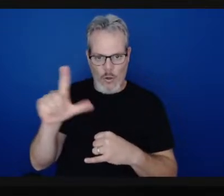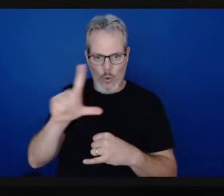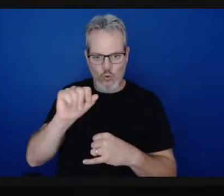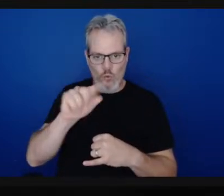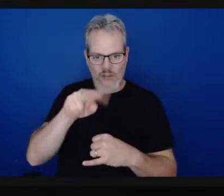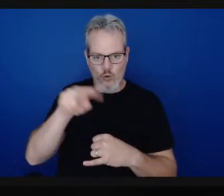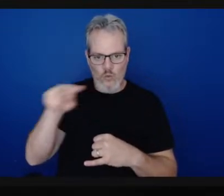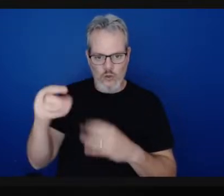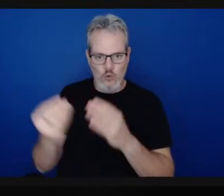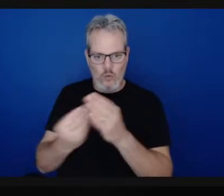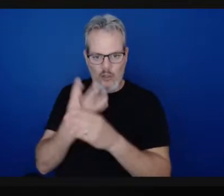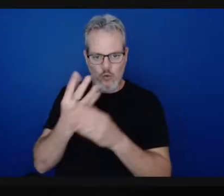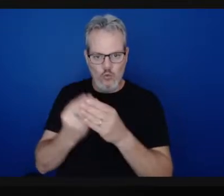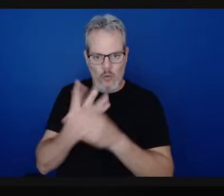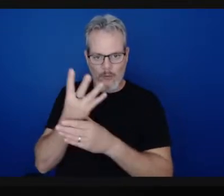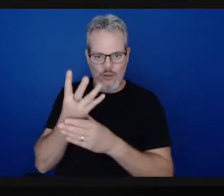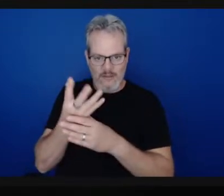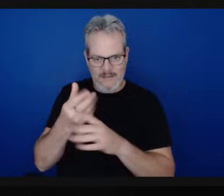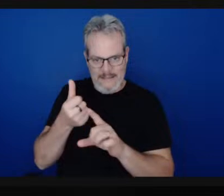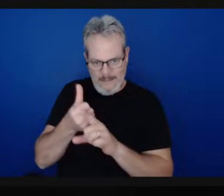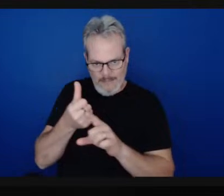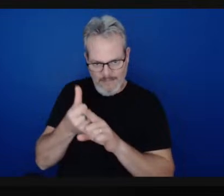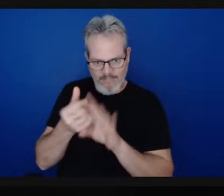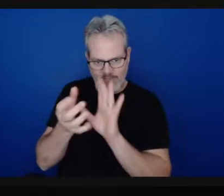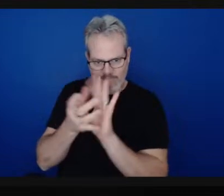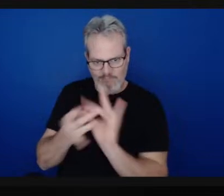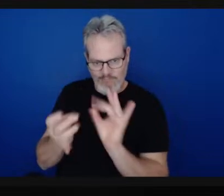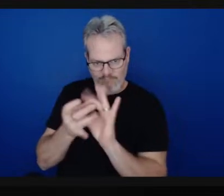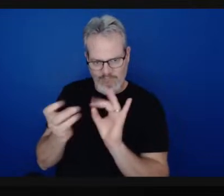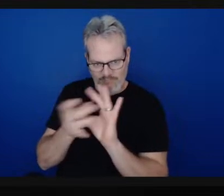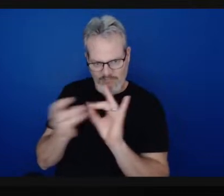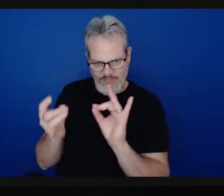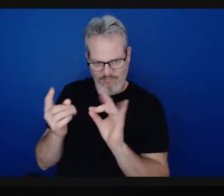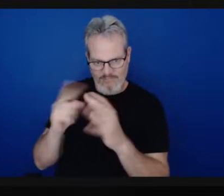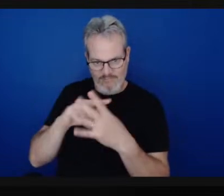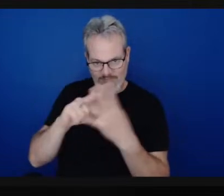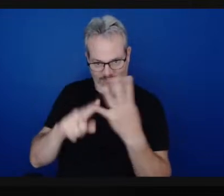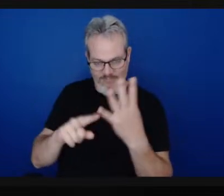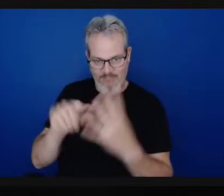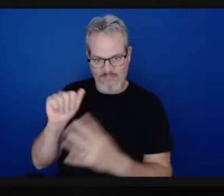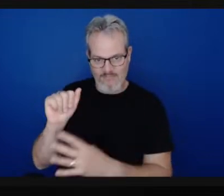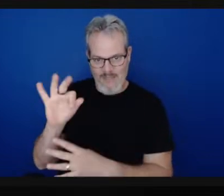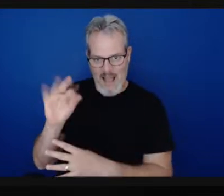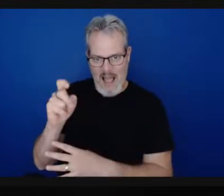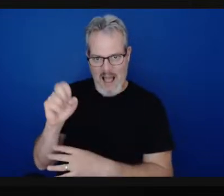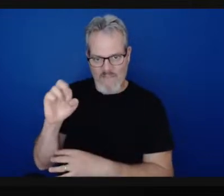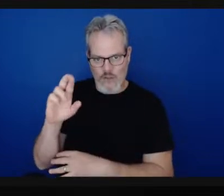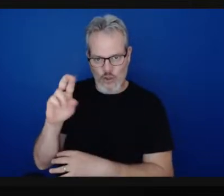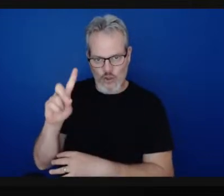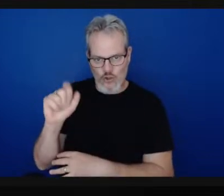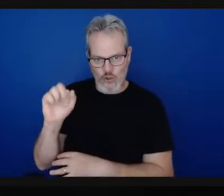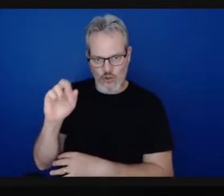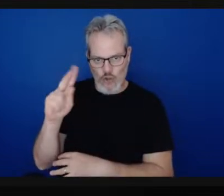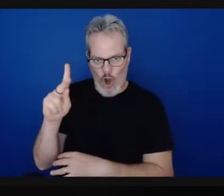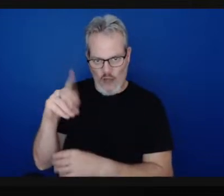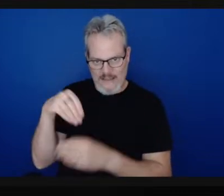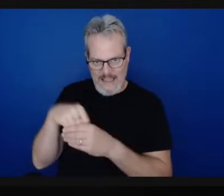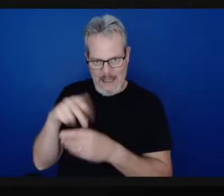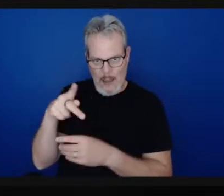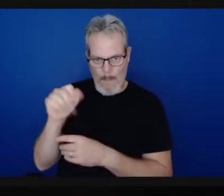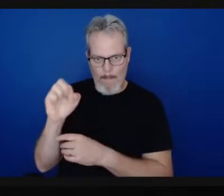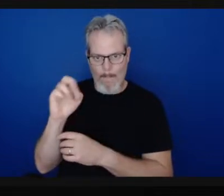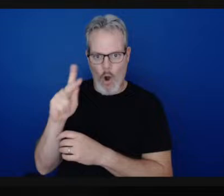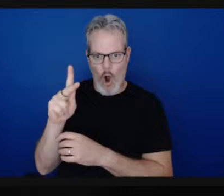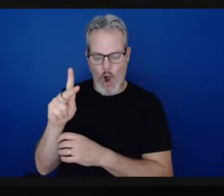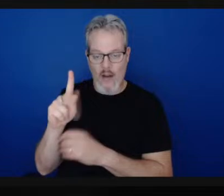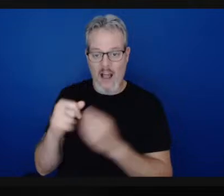by Frank Truesdell, right there. Those are the after darks in the park. There are additional talks occurring as well. There's a